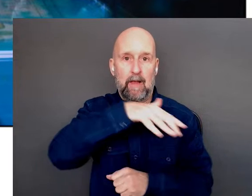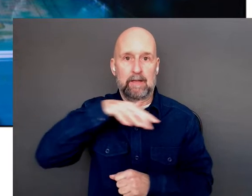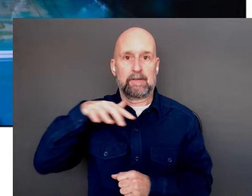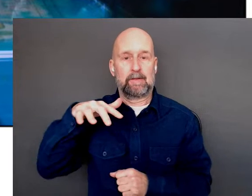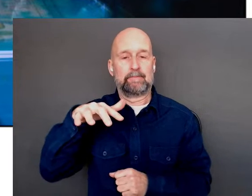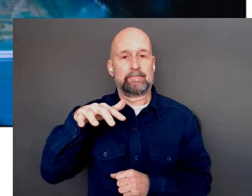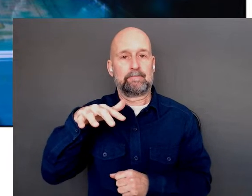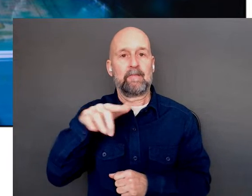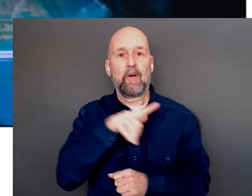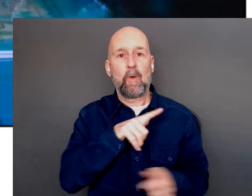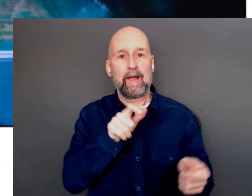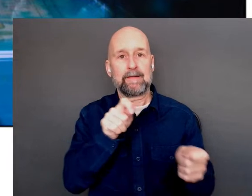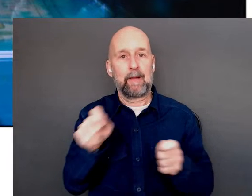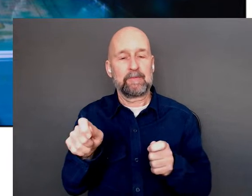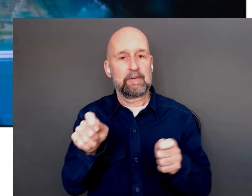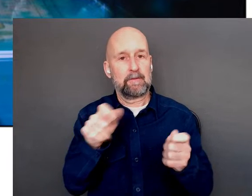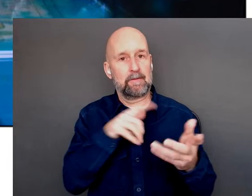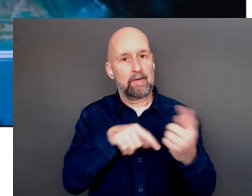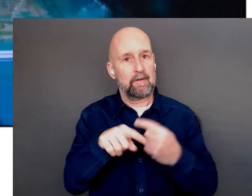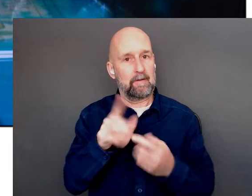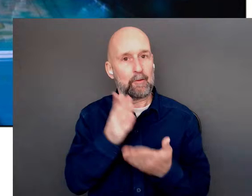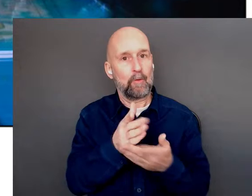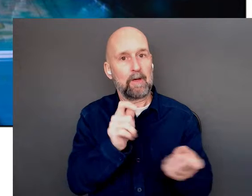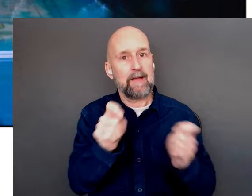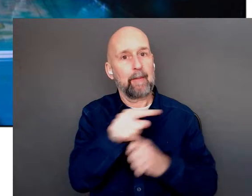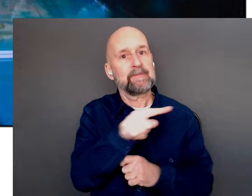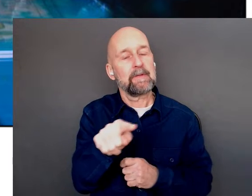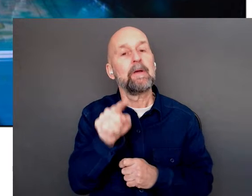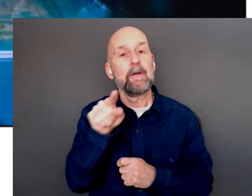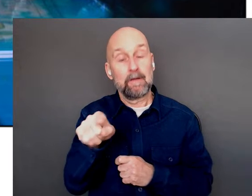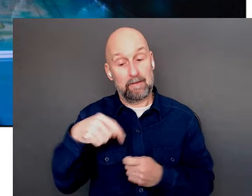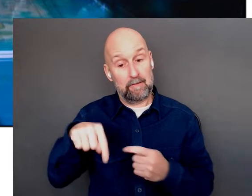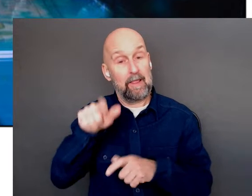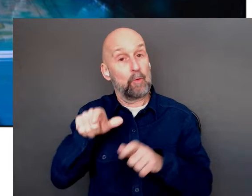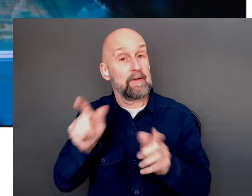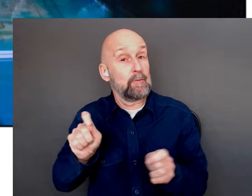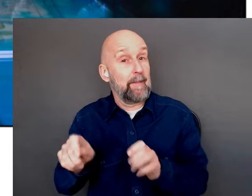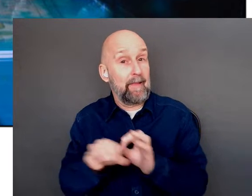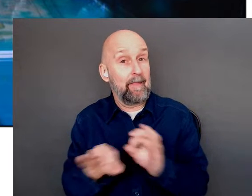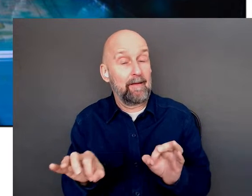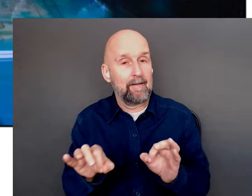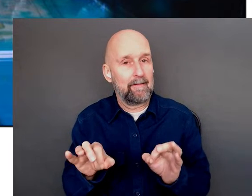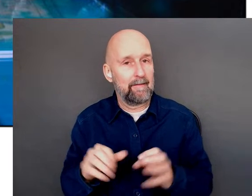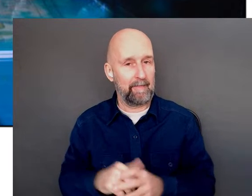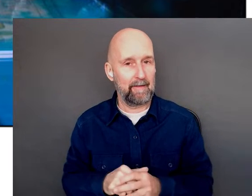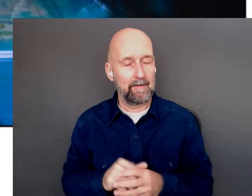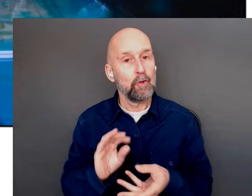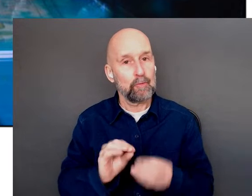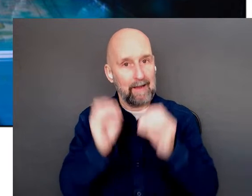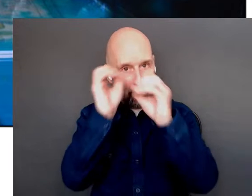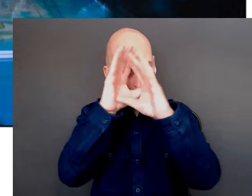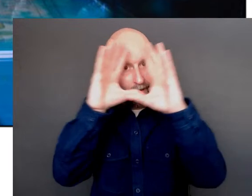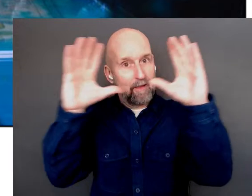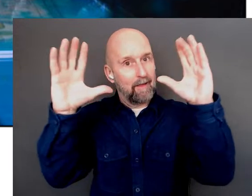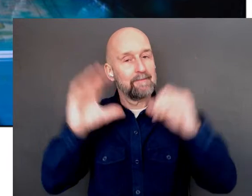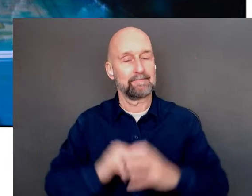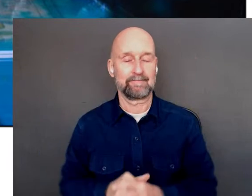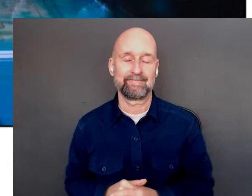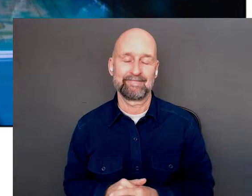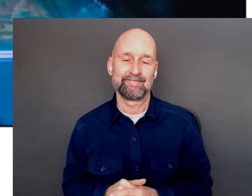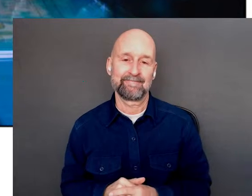to the audience rather than the other way around. So completing this whole idea. And also in this